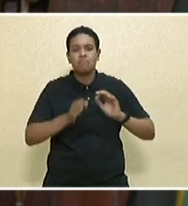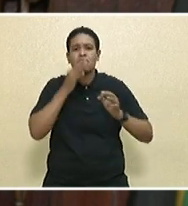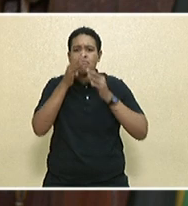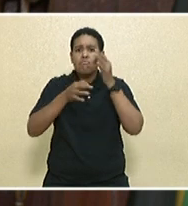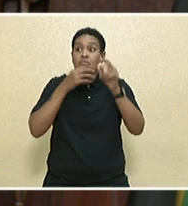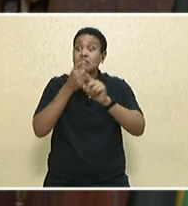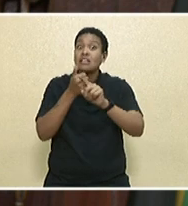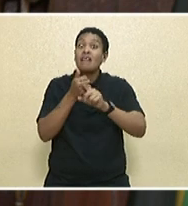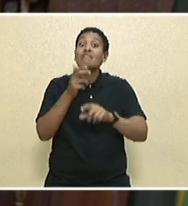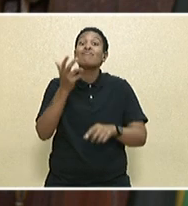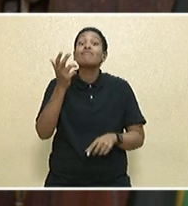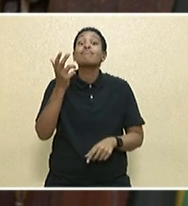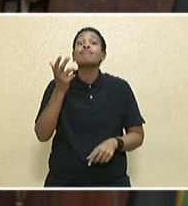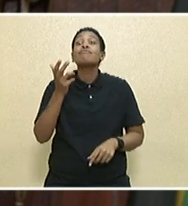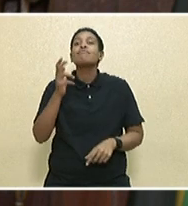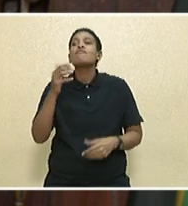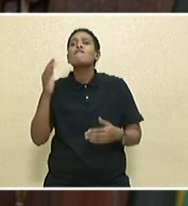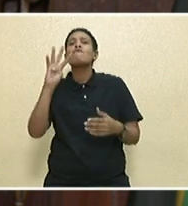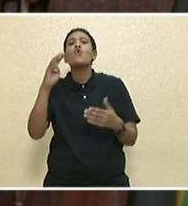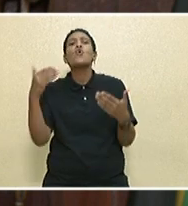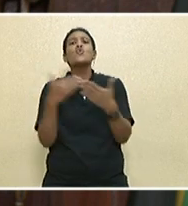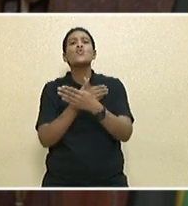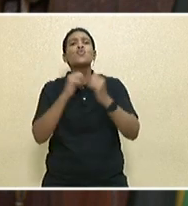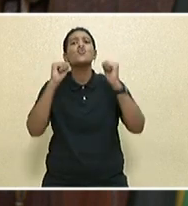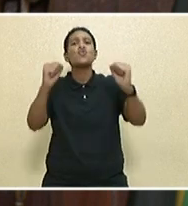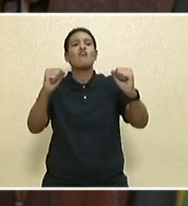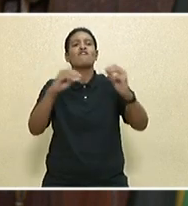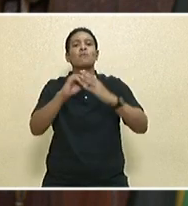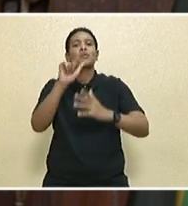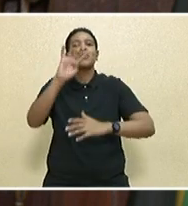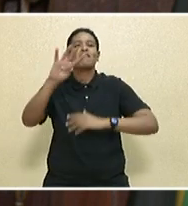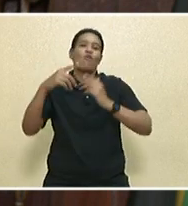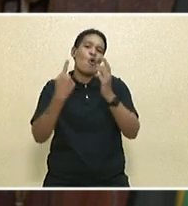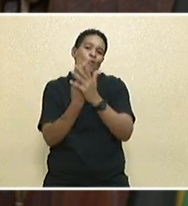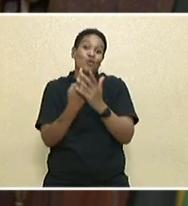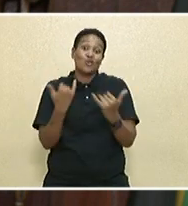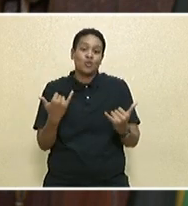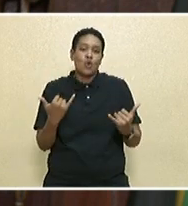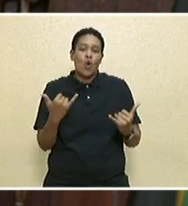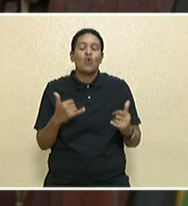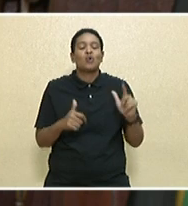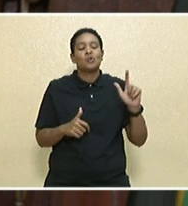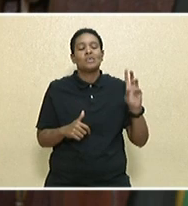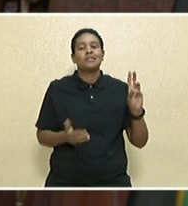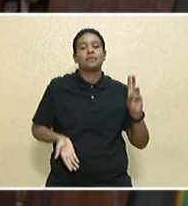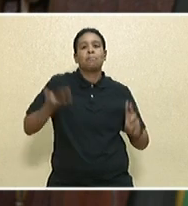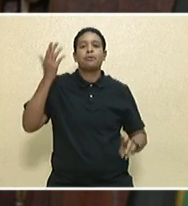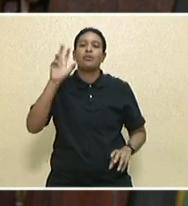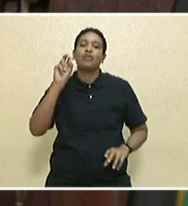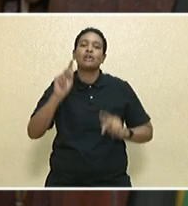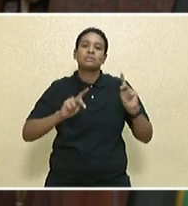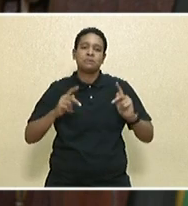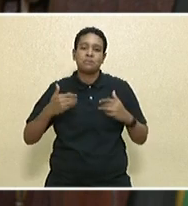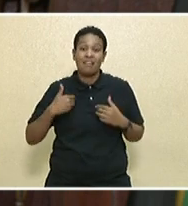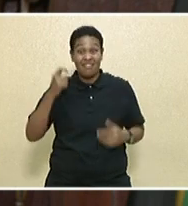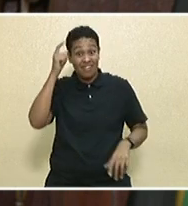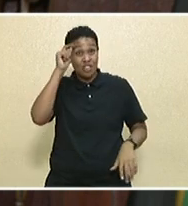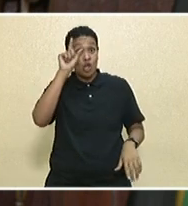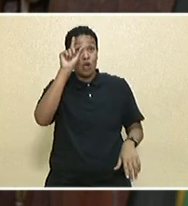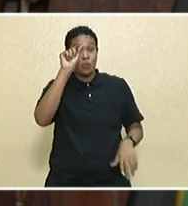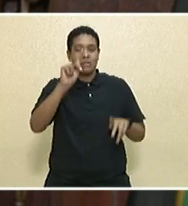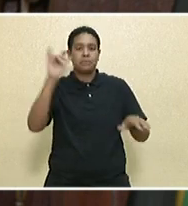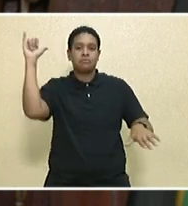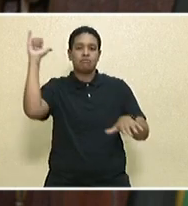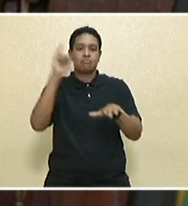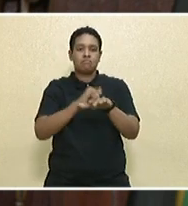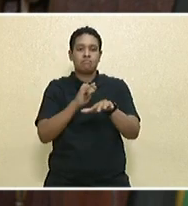the last 24 hours. So of the total number, 20 are imported cases, with, of